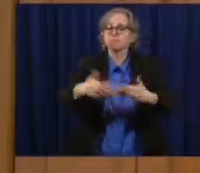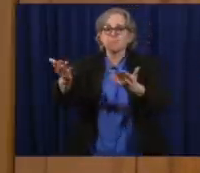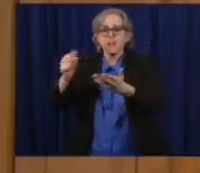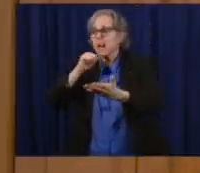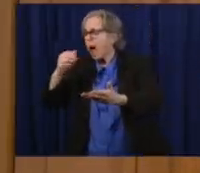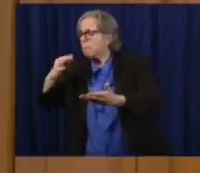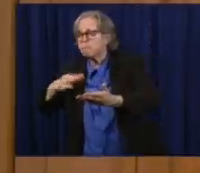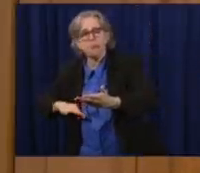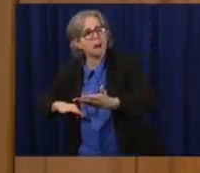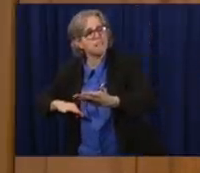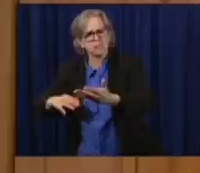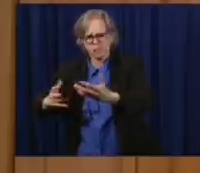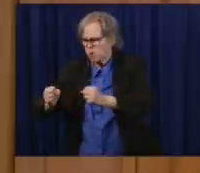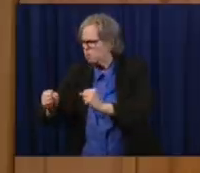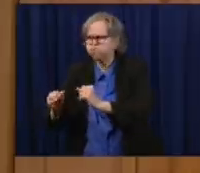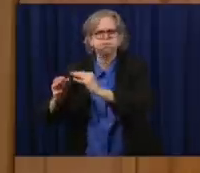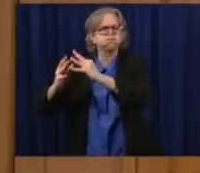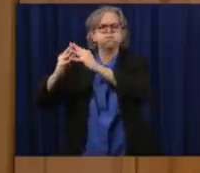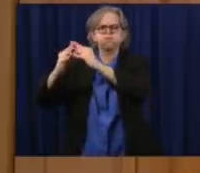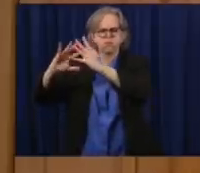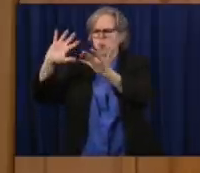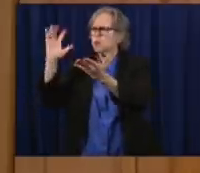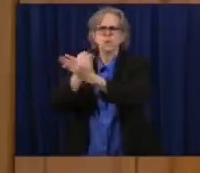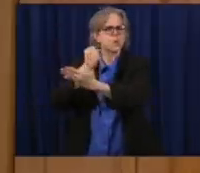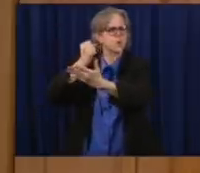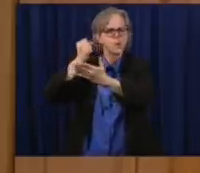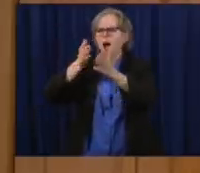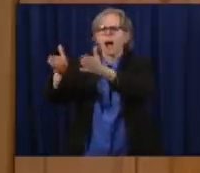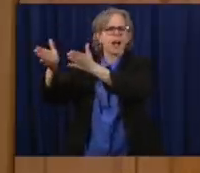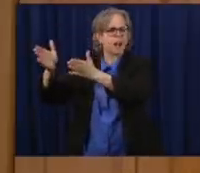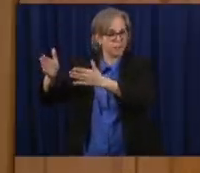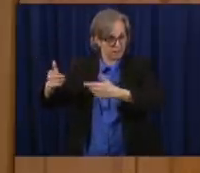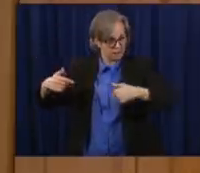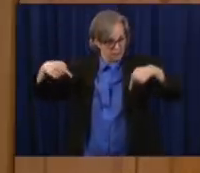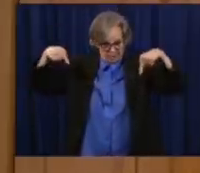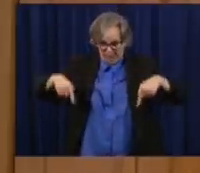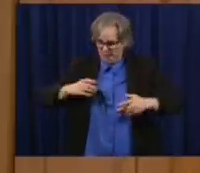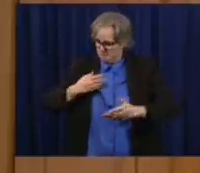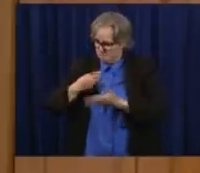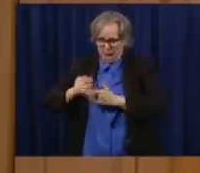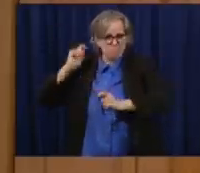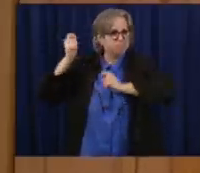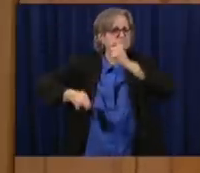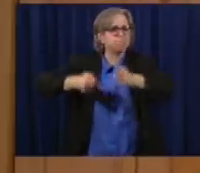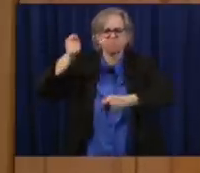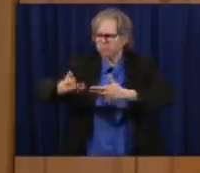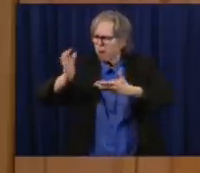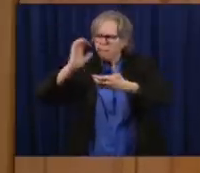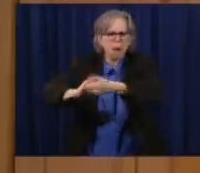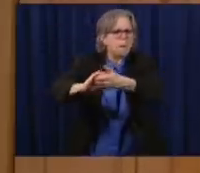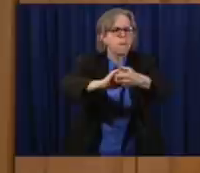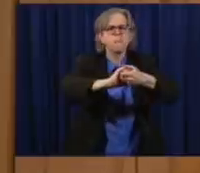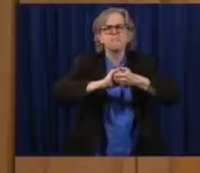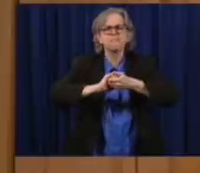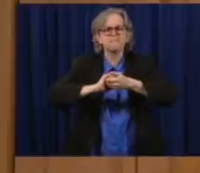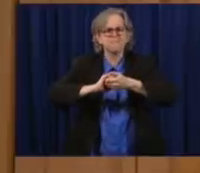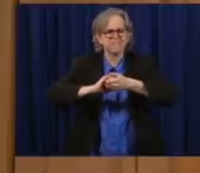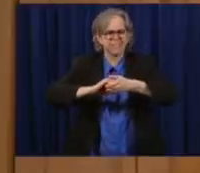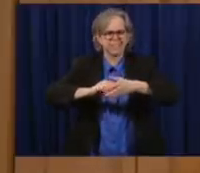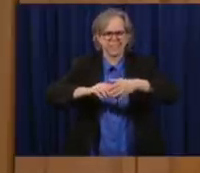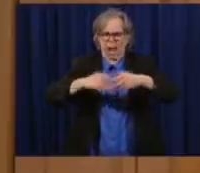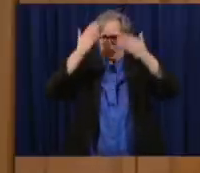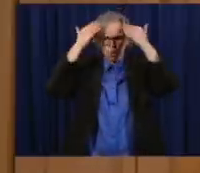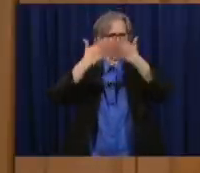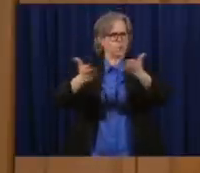new ways, our philanthropies, all of us coming together. I know you're all donning those capes in big ways and small